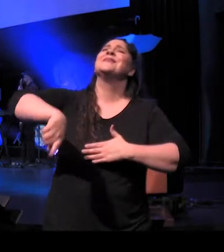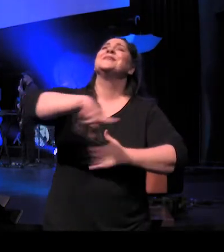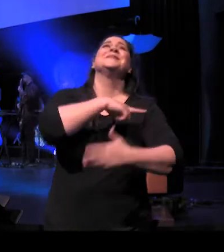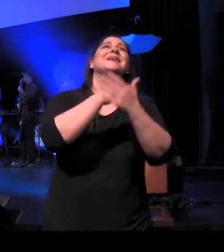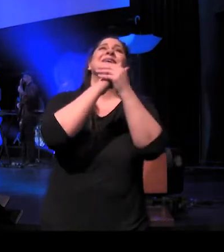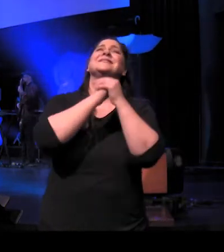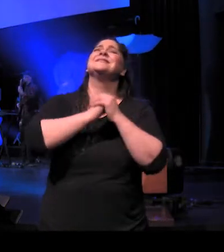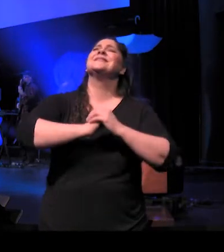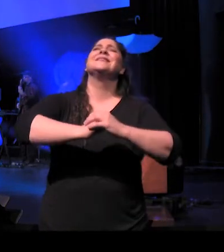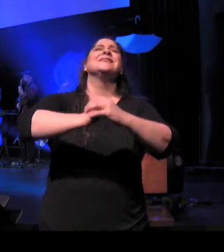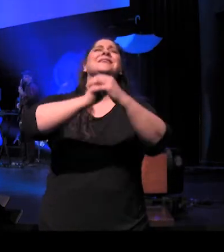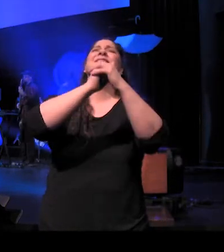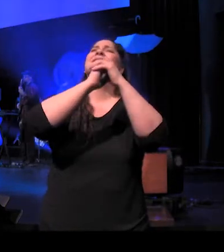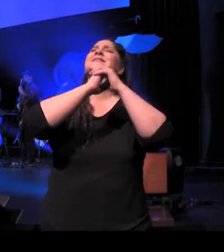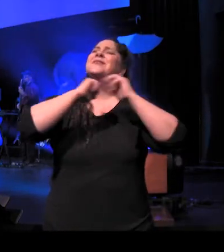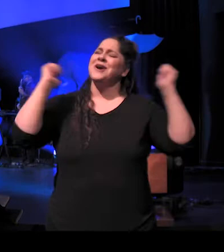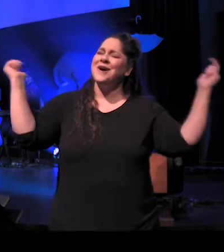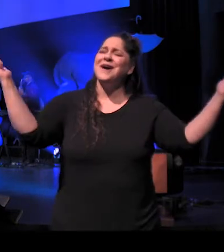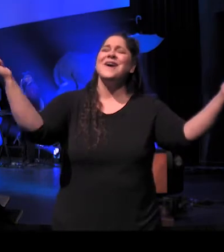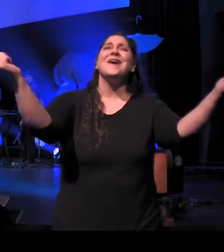Let your worshipers.